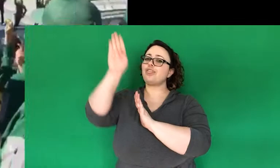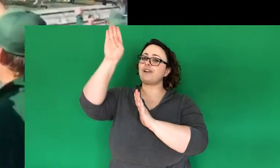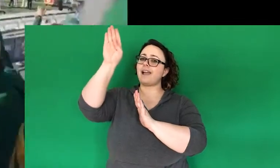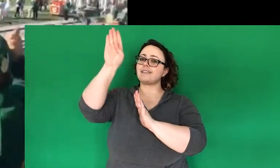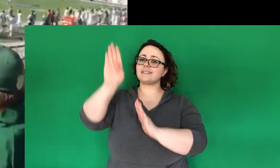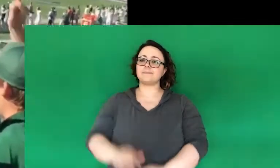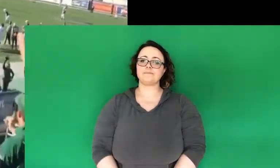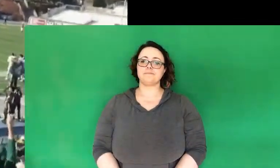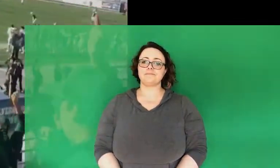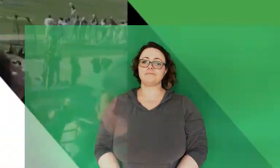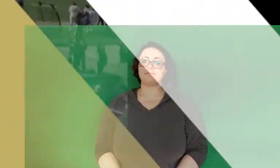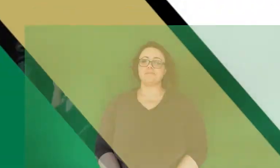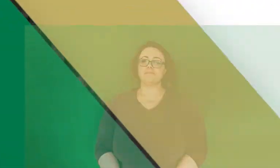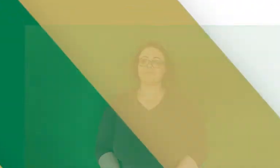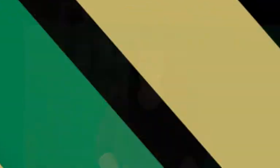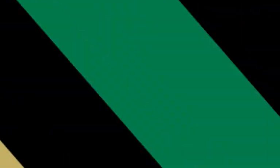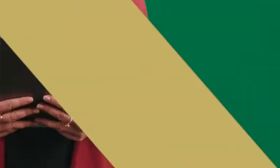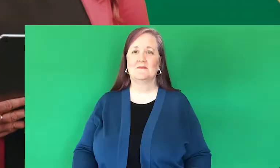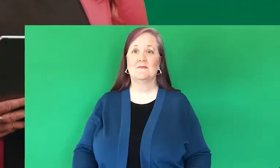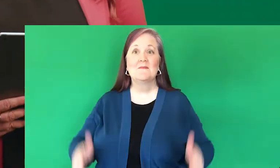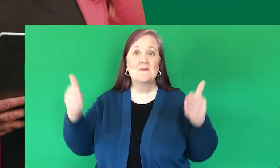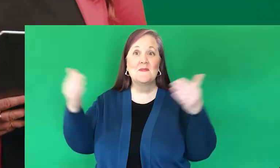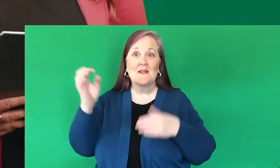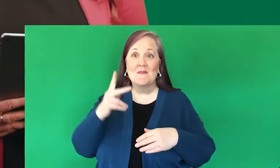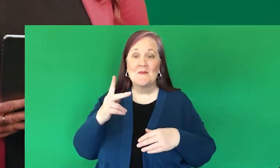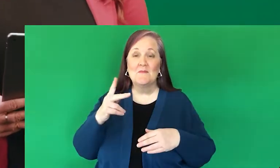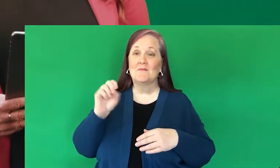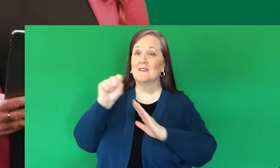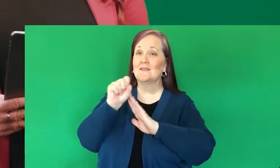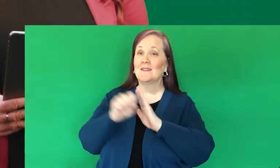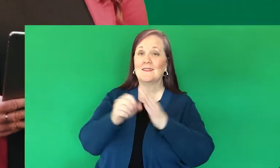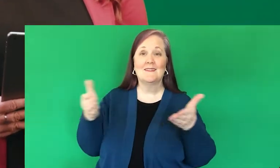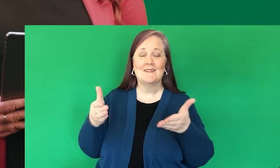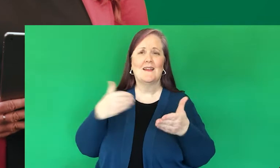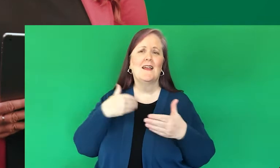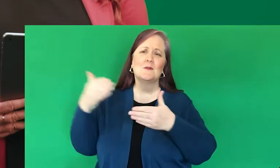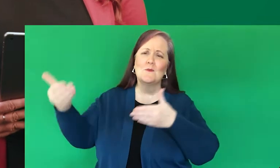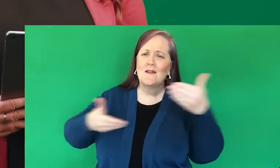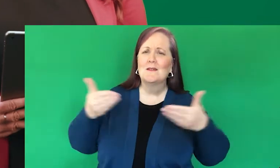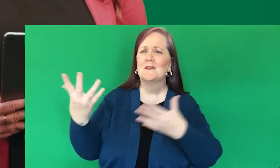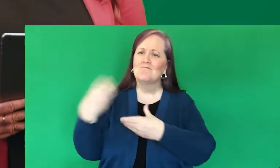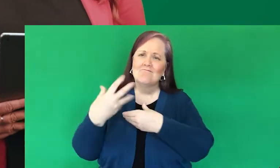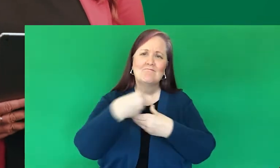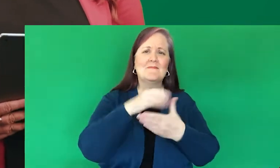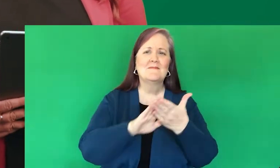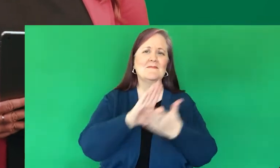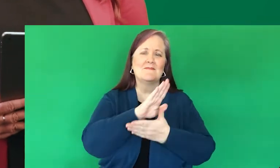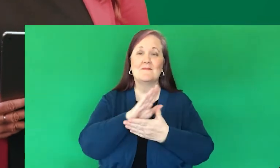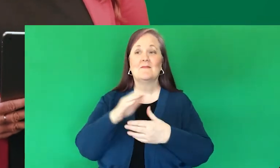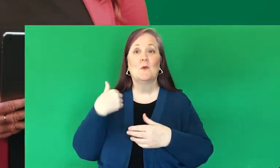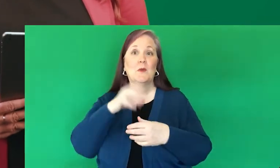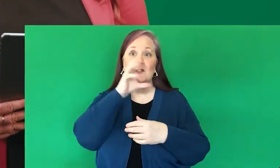Sac State is on the rise. Welcome back. Sacramento State has a welcoming and inclusive campus